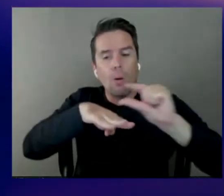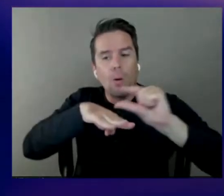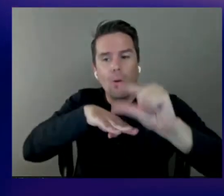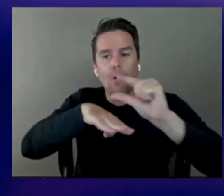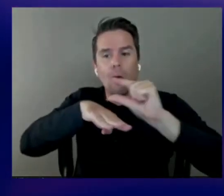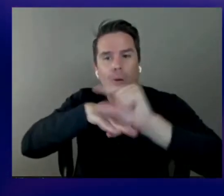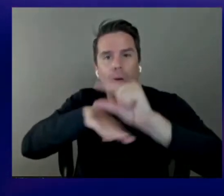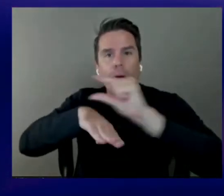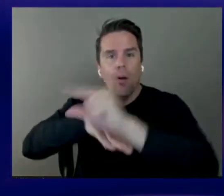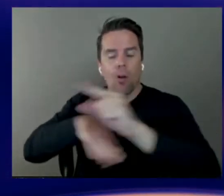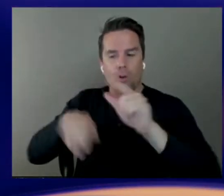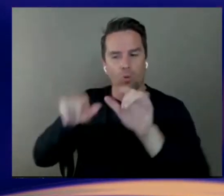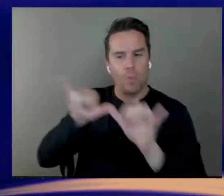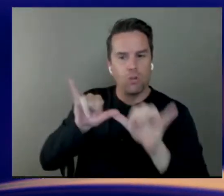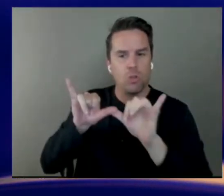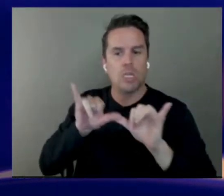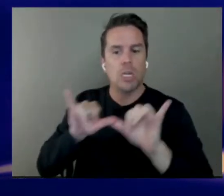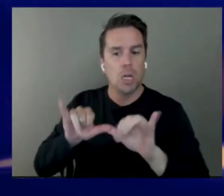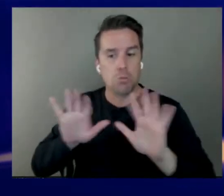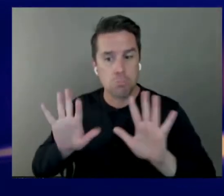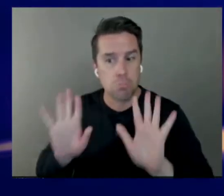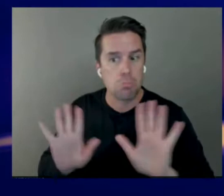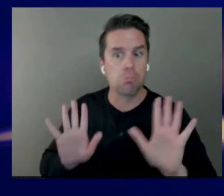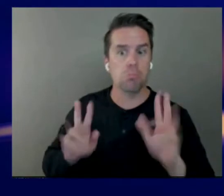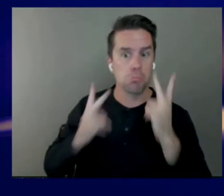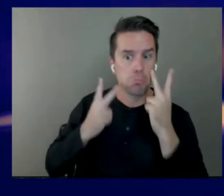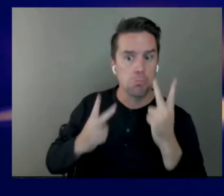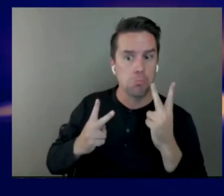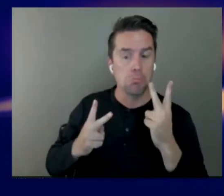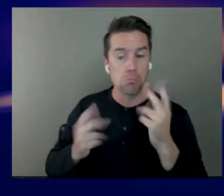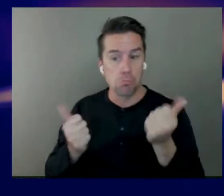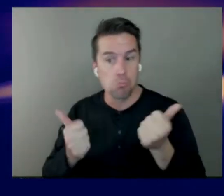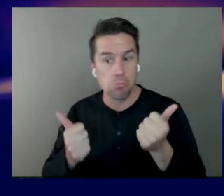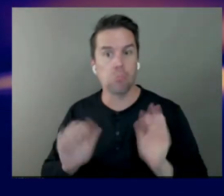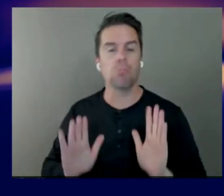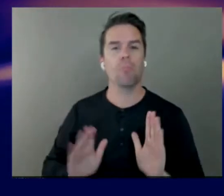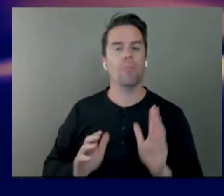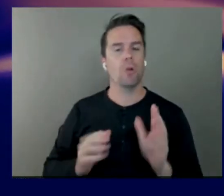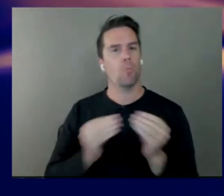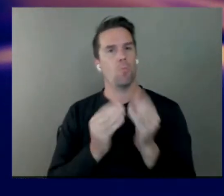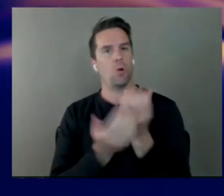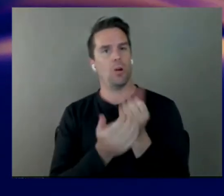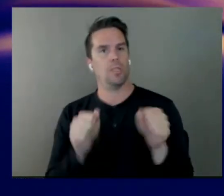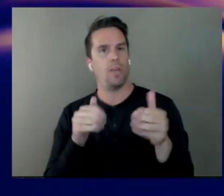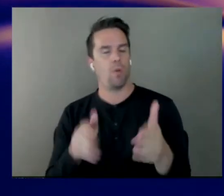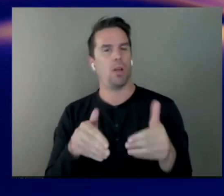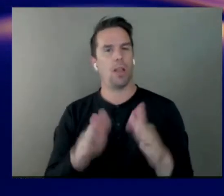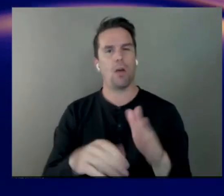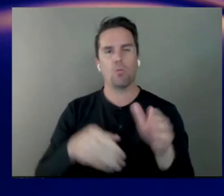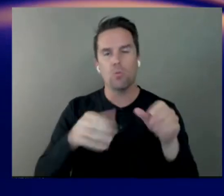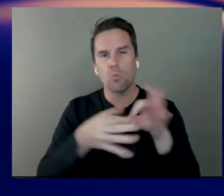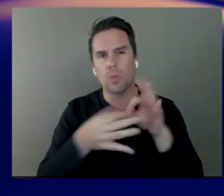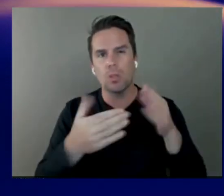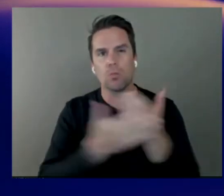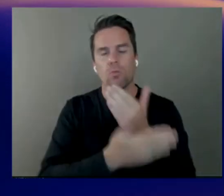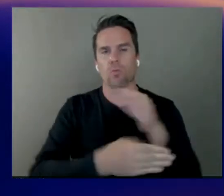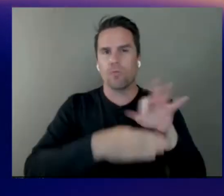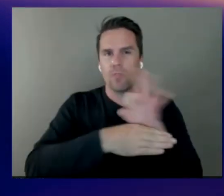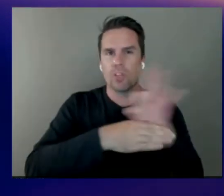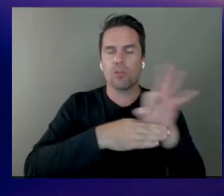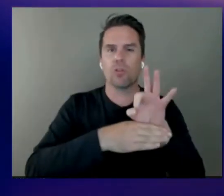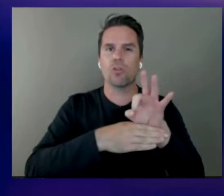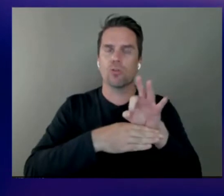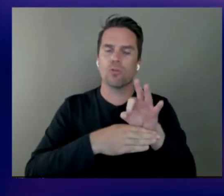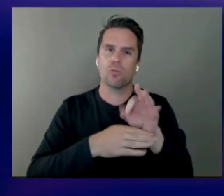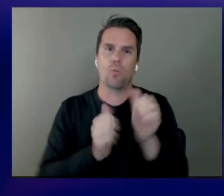the metrics where you thought they were? So it's a much safer way to allow you to release new features and functionality with confidence. And I want